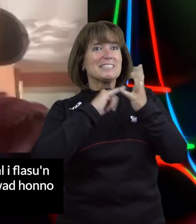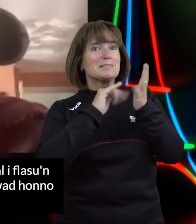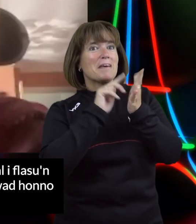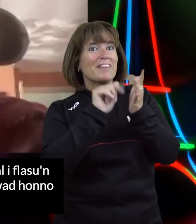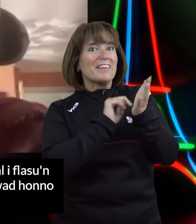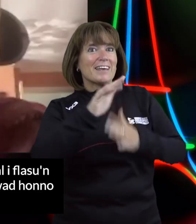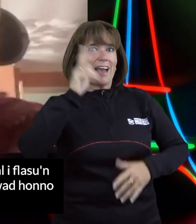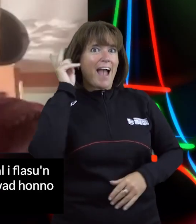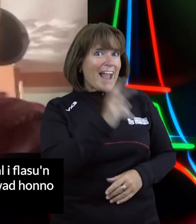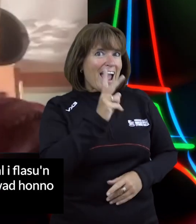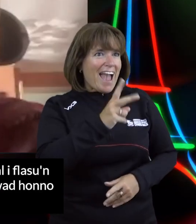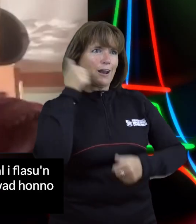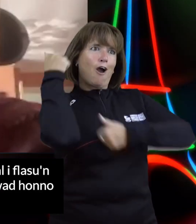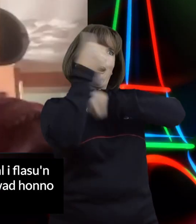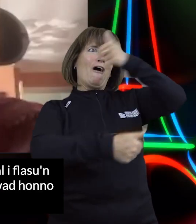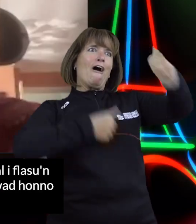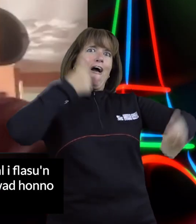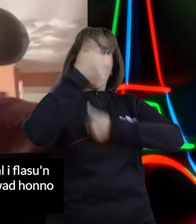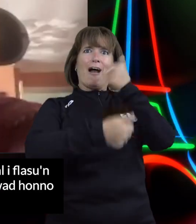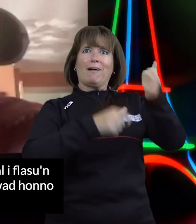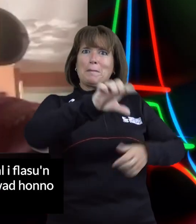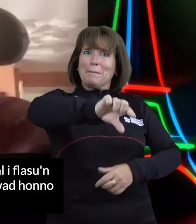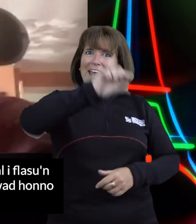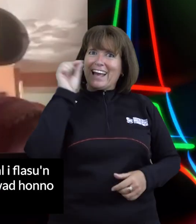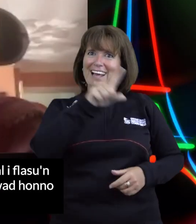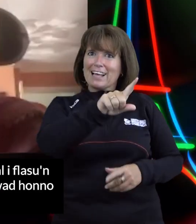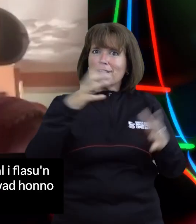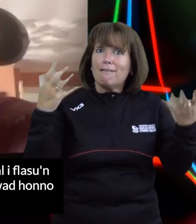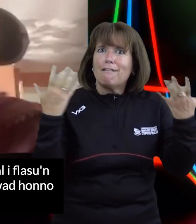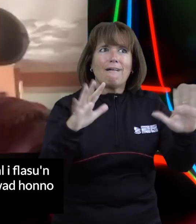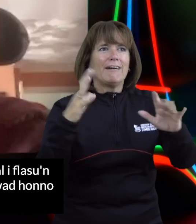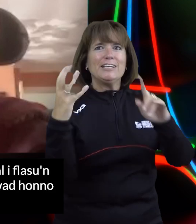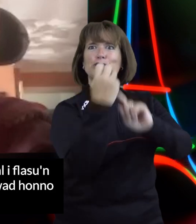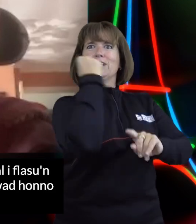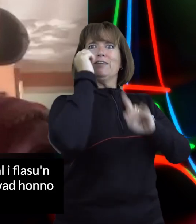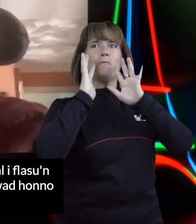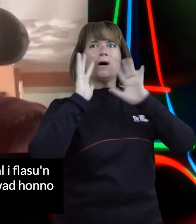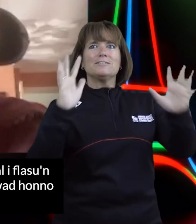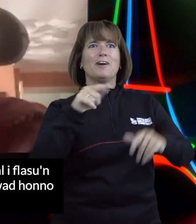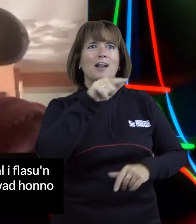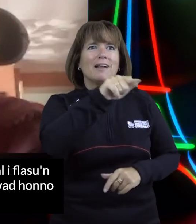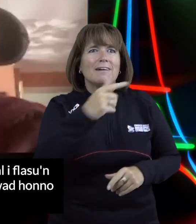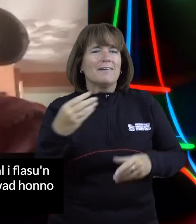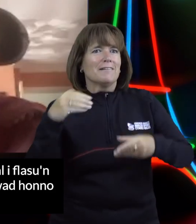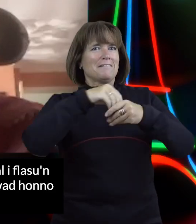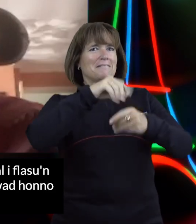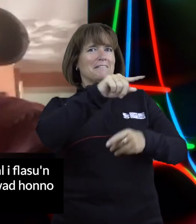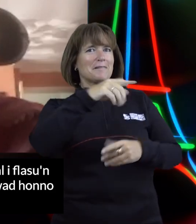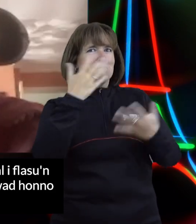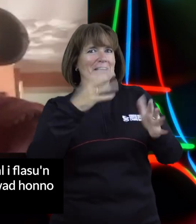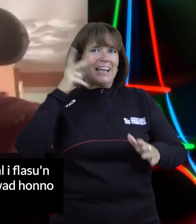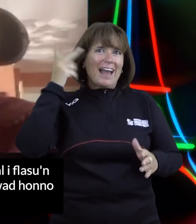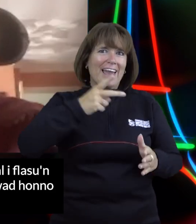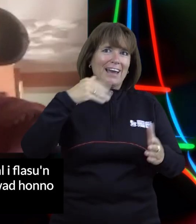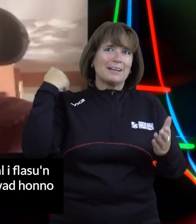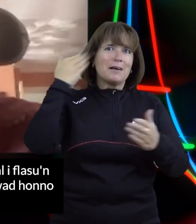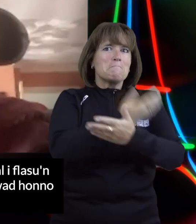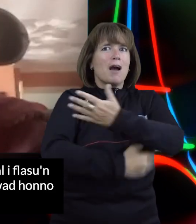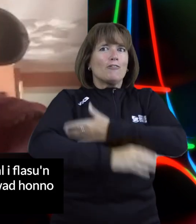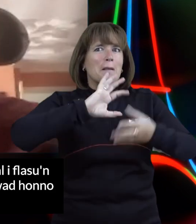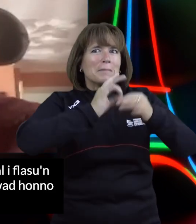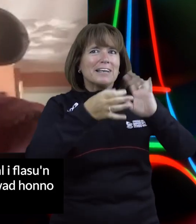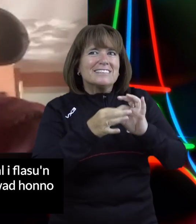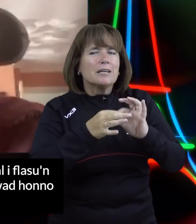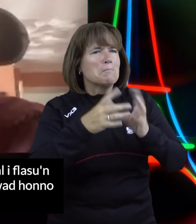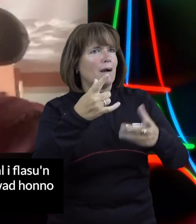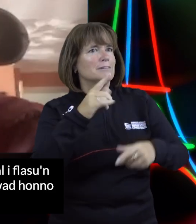Smithy, well, again, huge congratulations on a wonderful achievement. Does it still taste